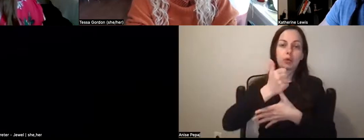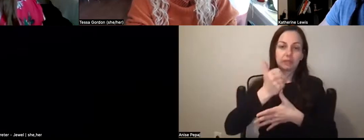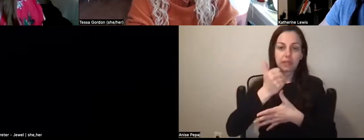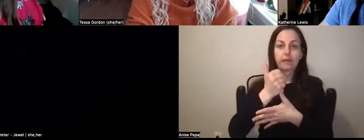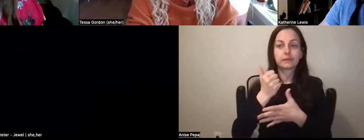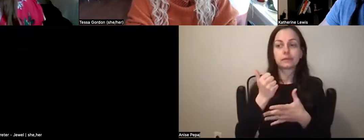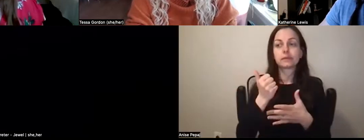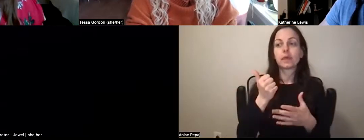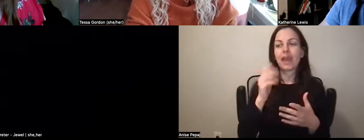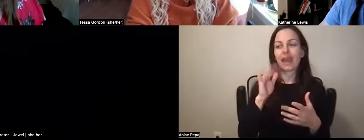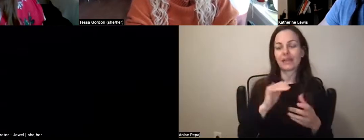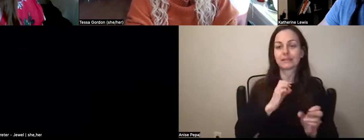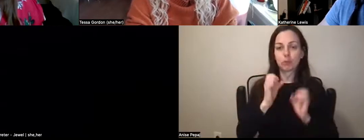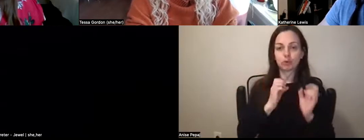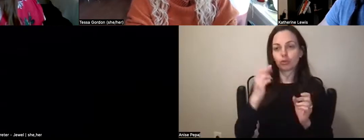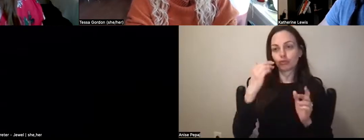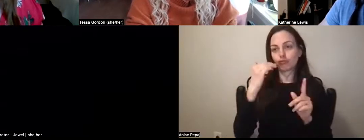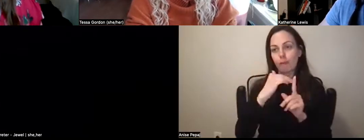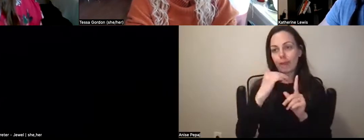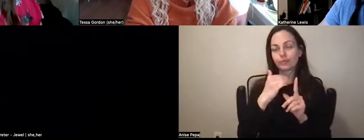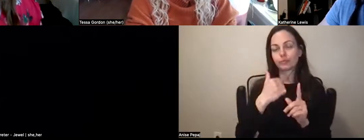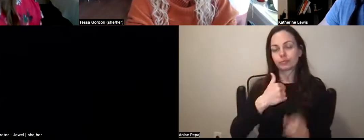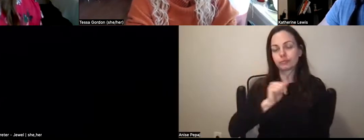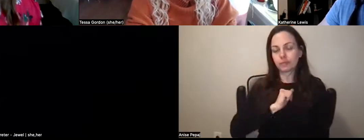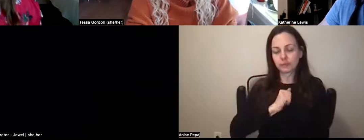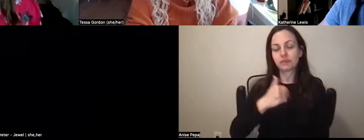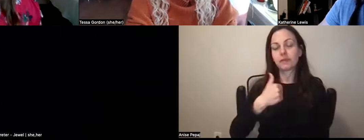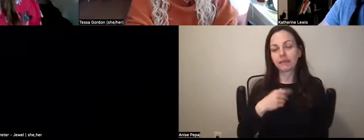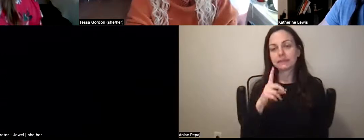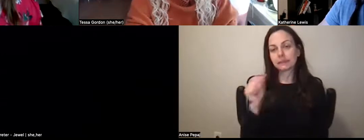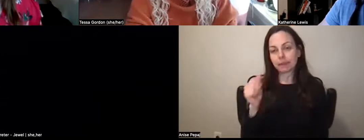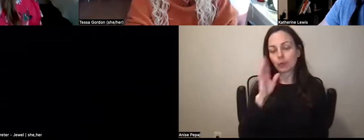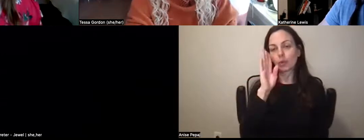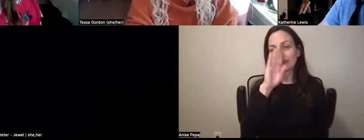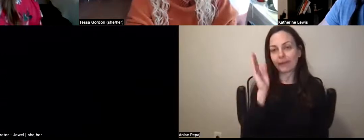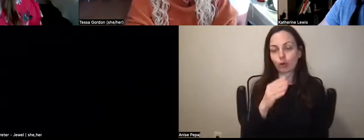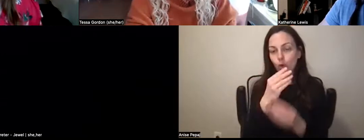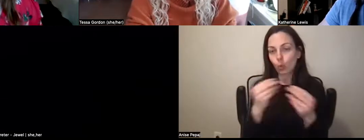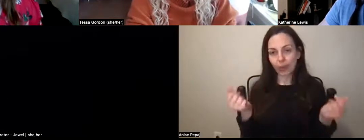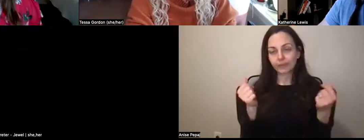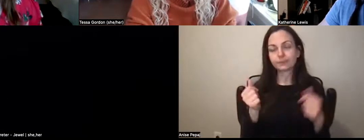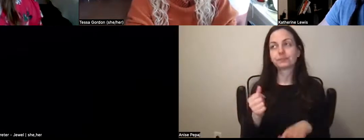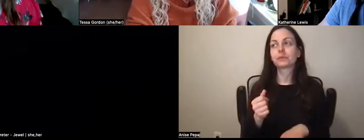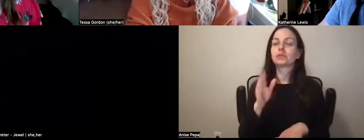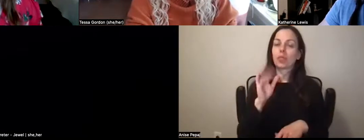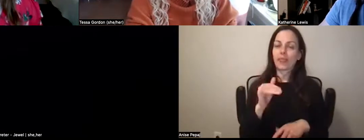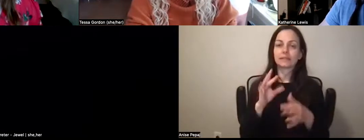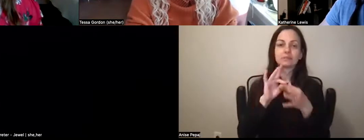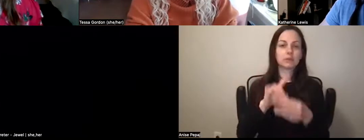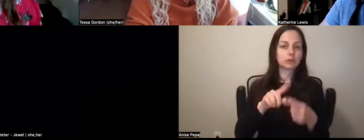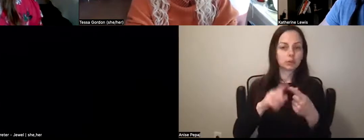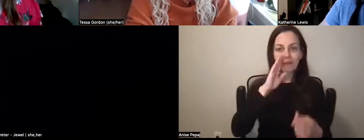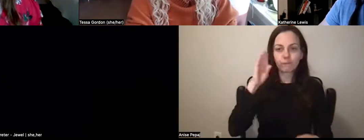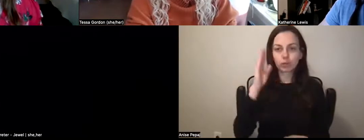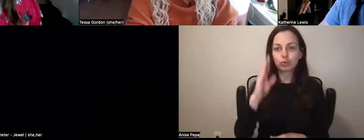have a disability that will never go away, and that will, you know, this is kind of a little part of my future as I age